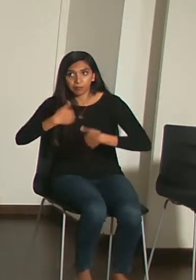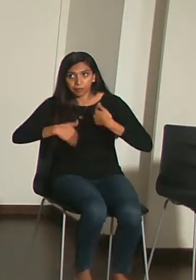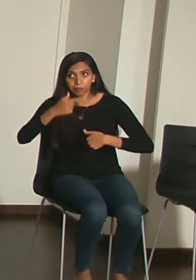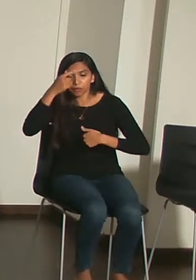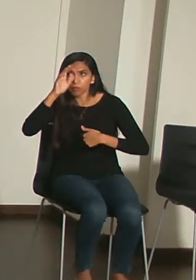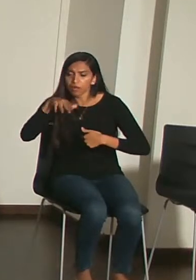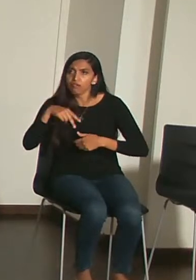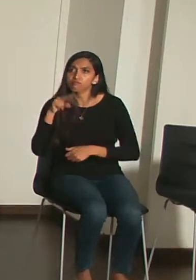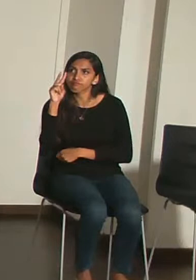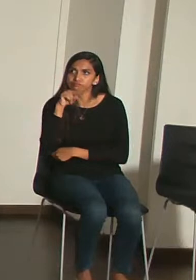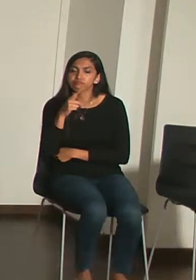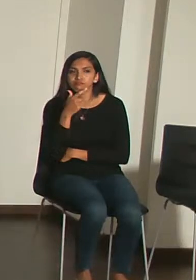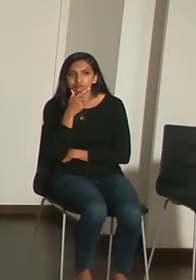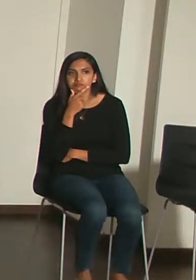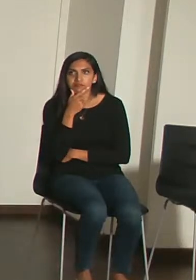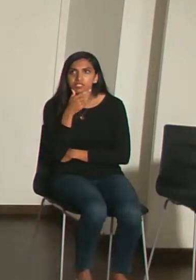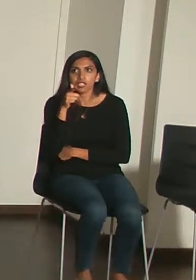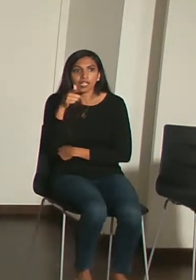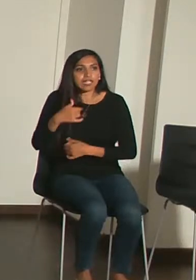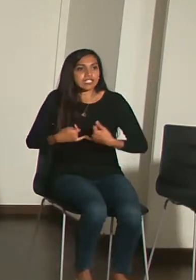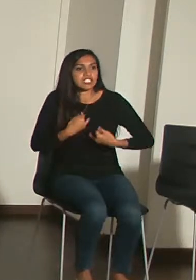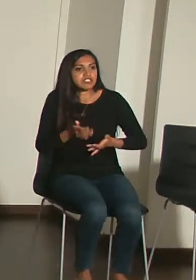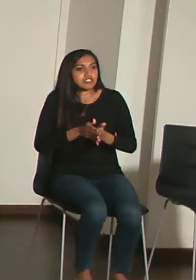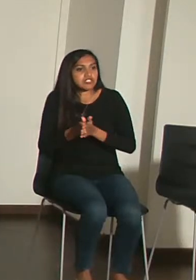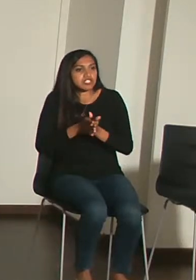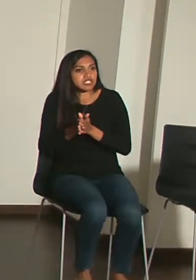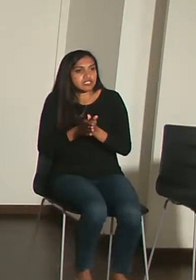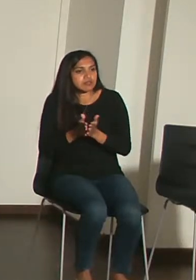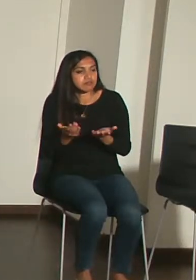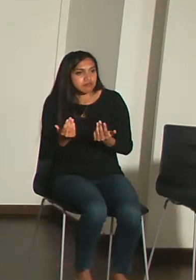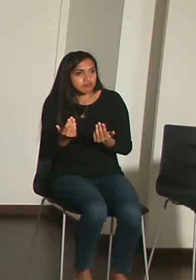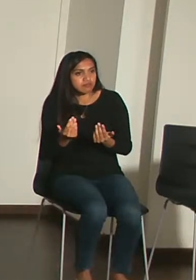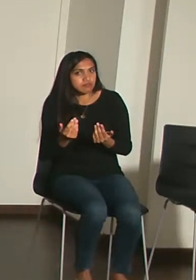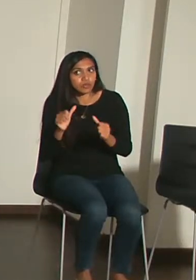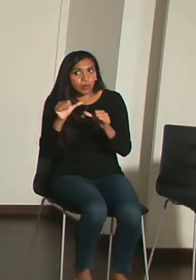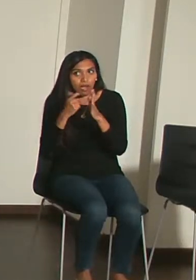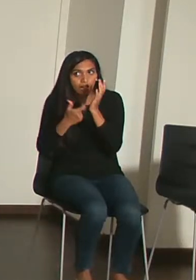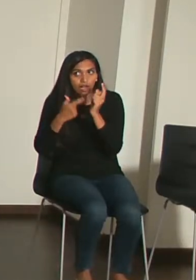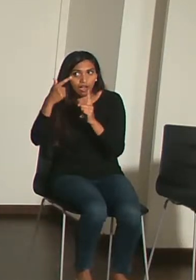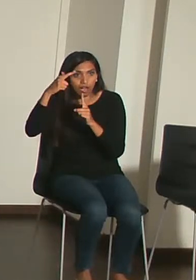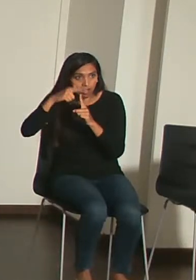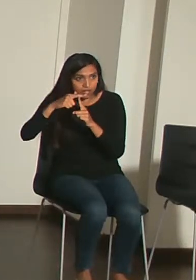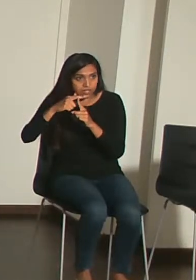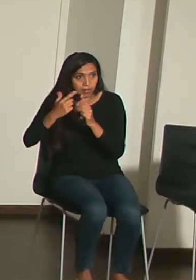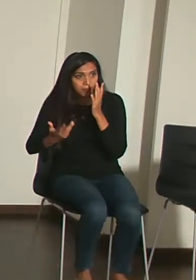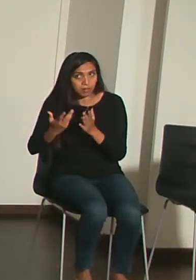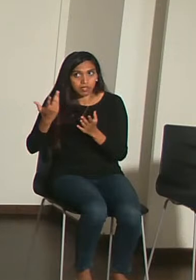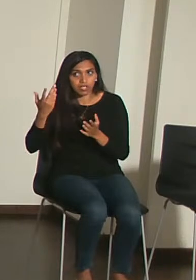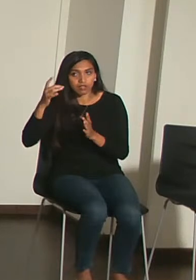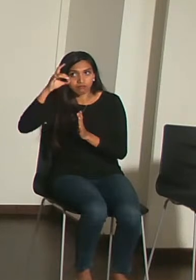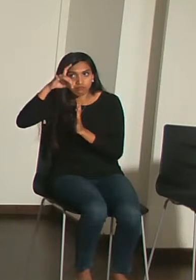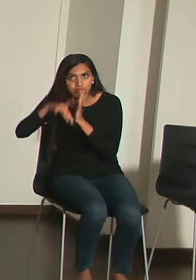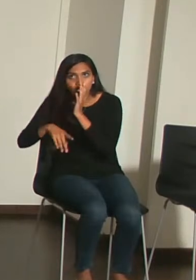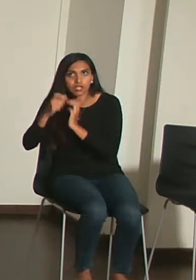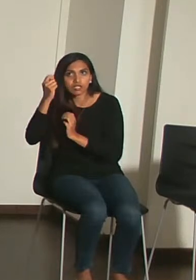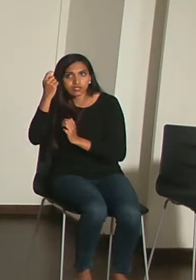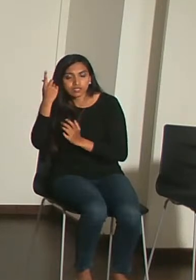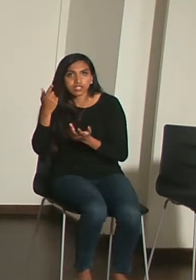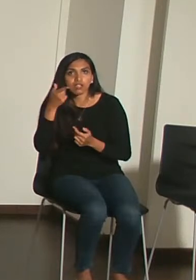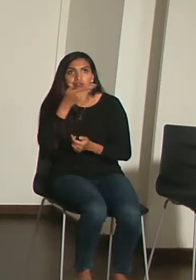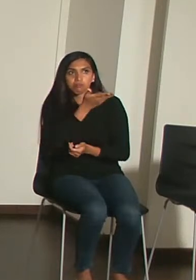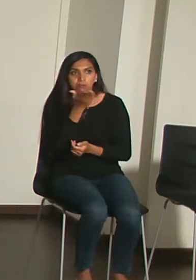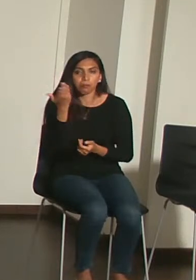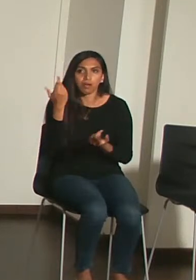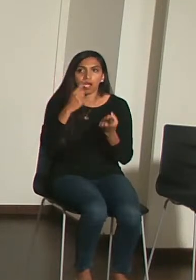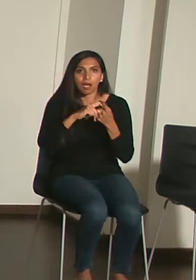So the artwork becomes a way in which they would engage with the debt crisis, another way in which they would approach